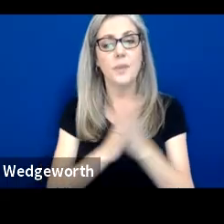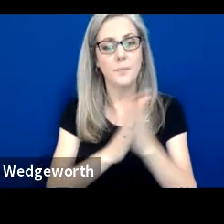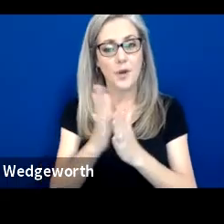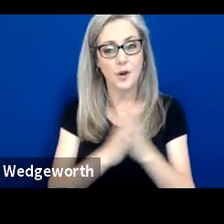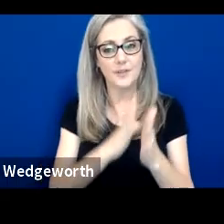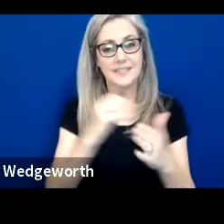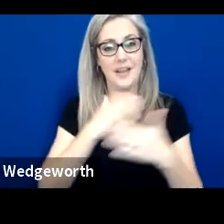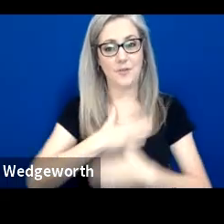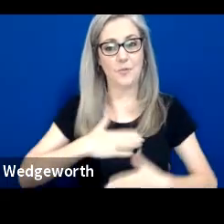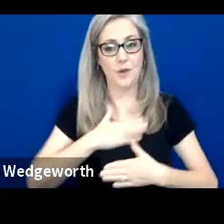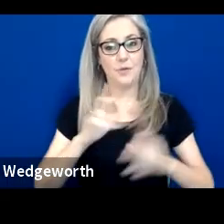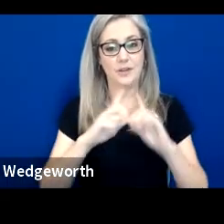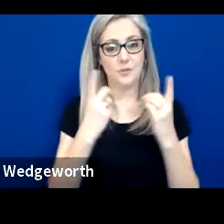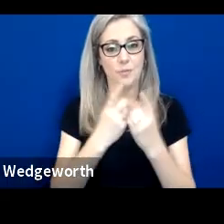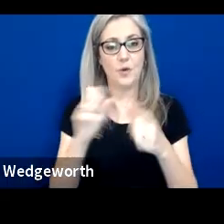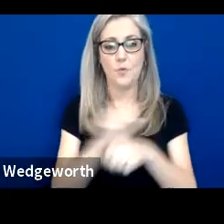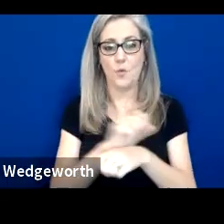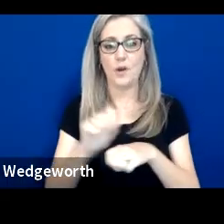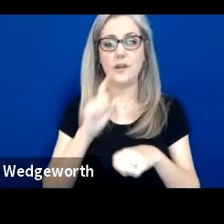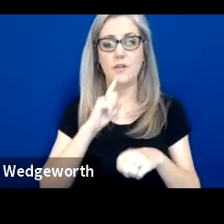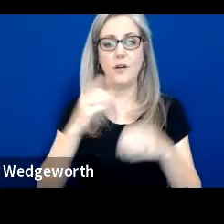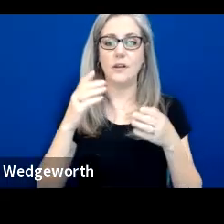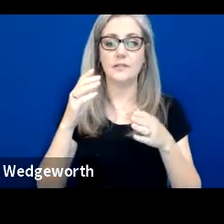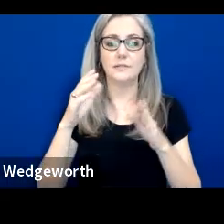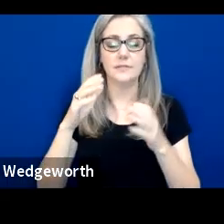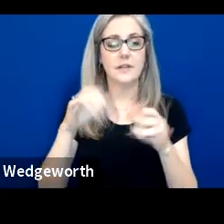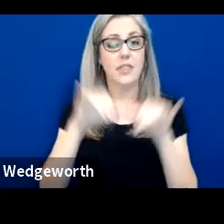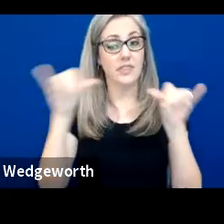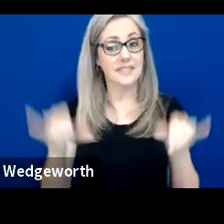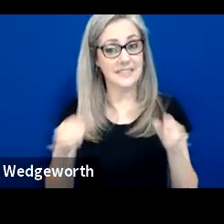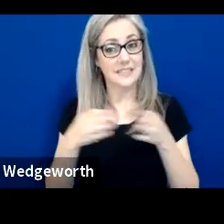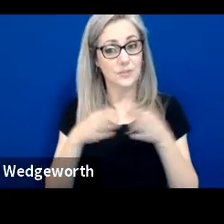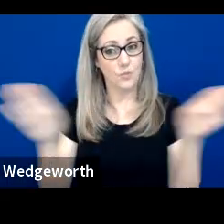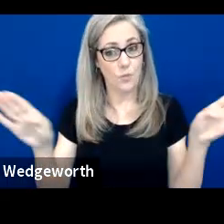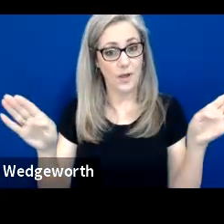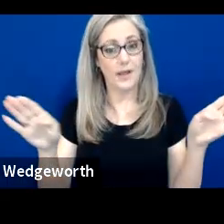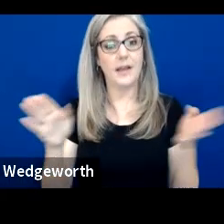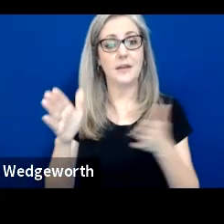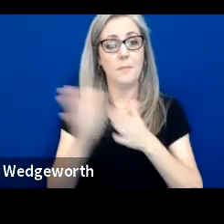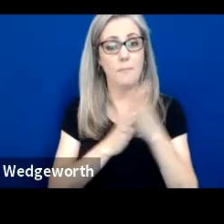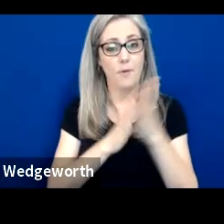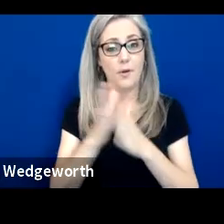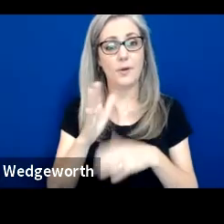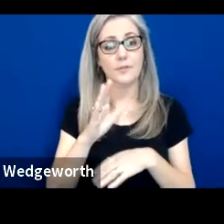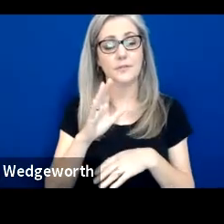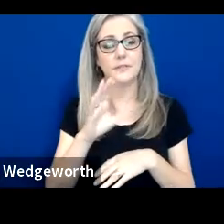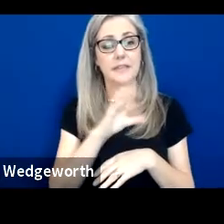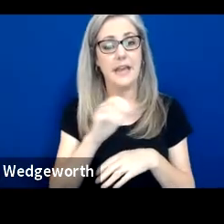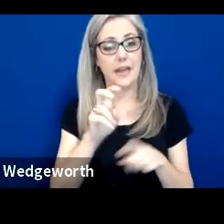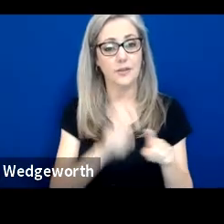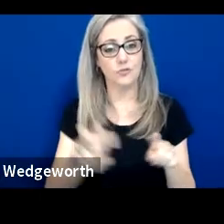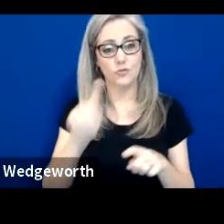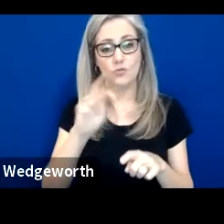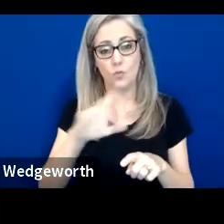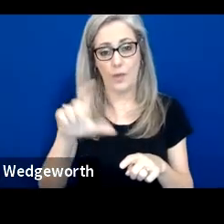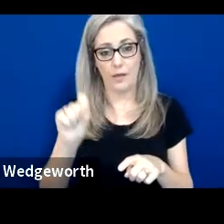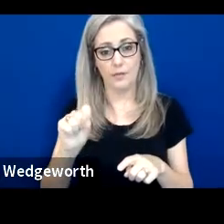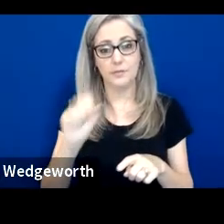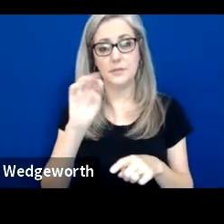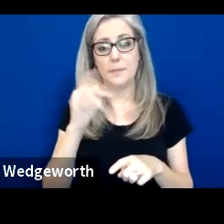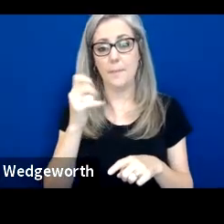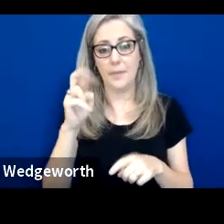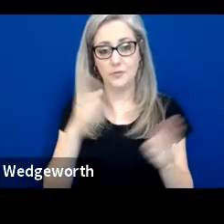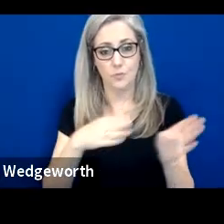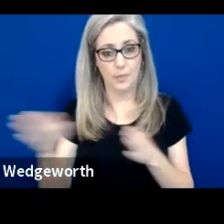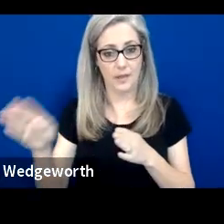our system-wide Parks, Recreation, and Trails Master Plan. This is the plan that helps